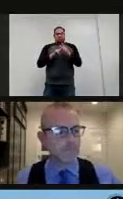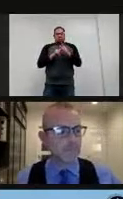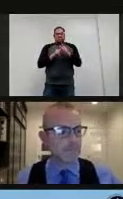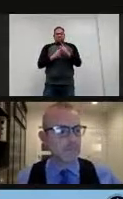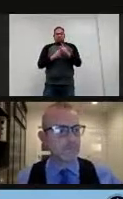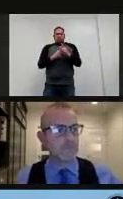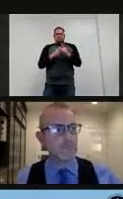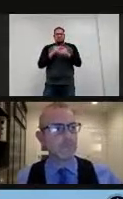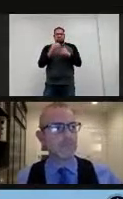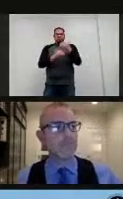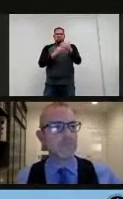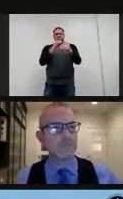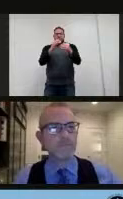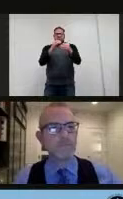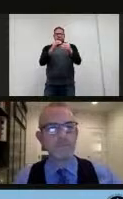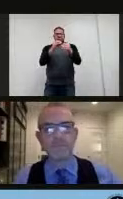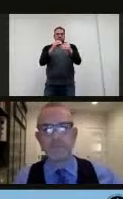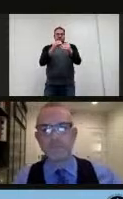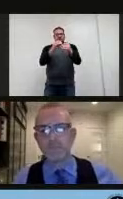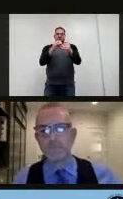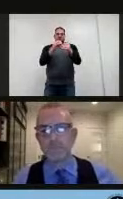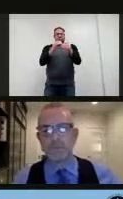of walking through the document.